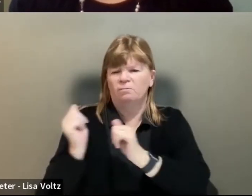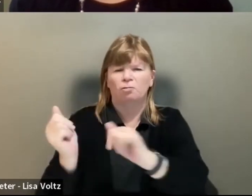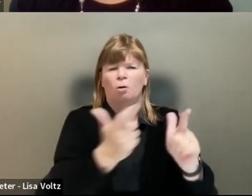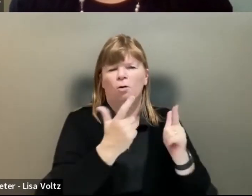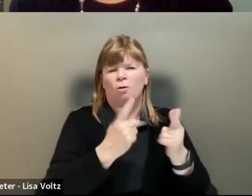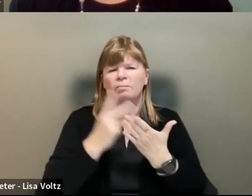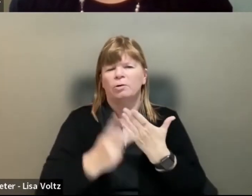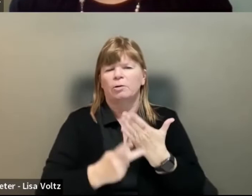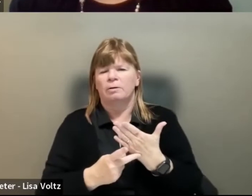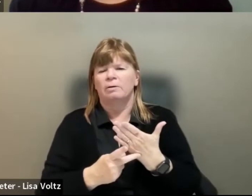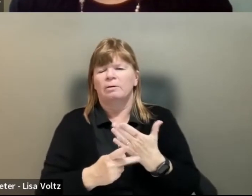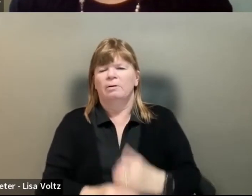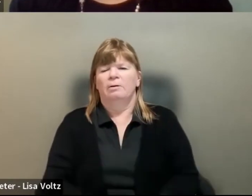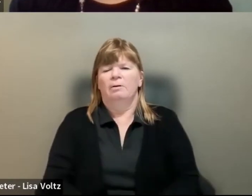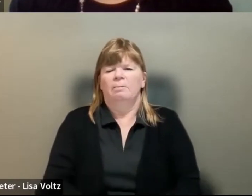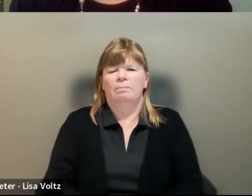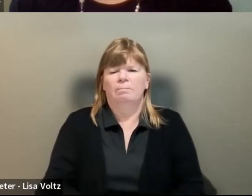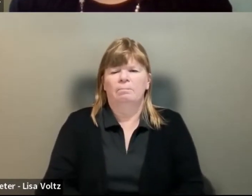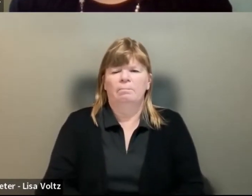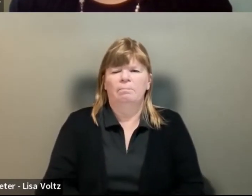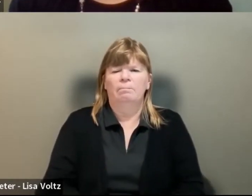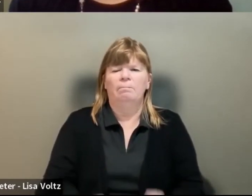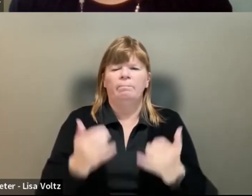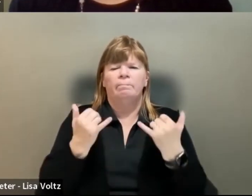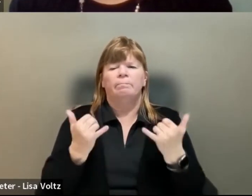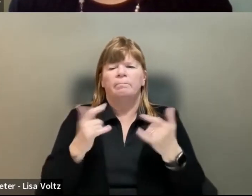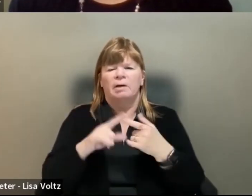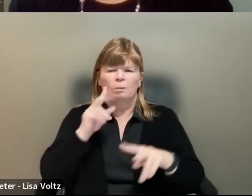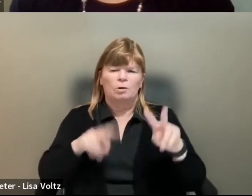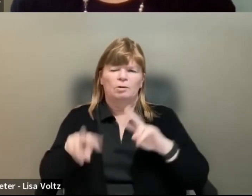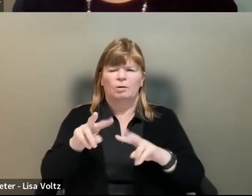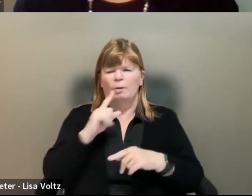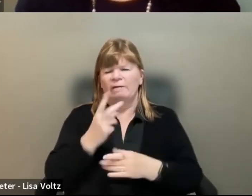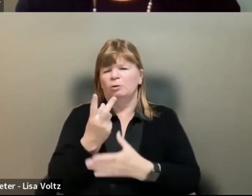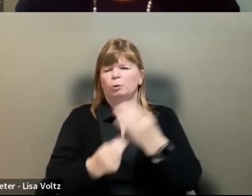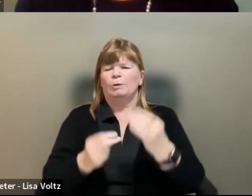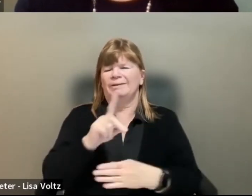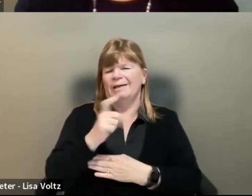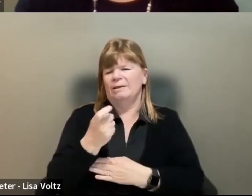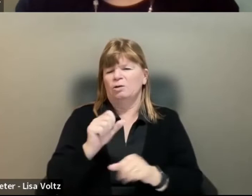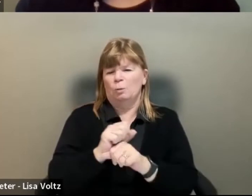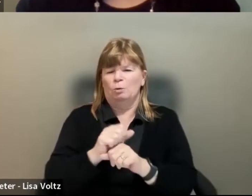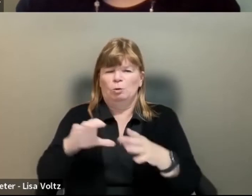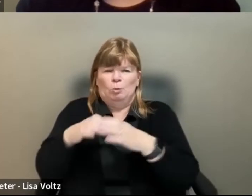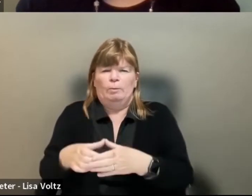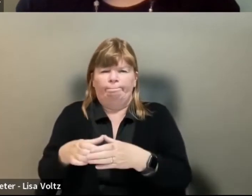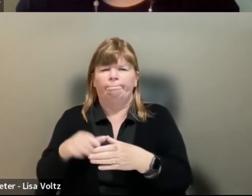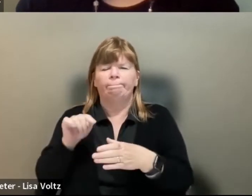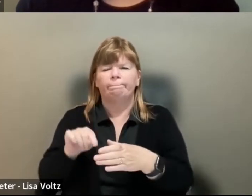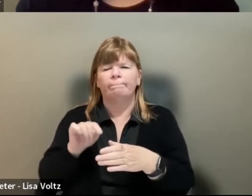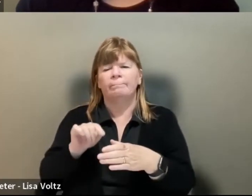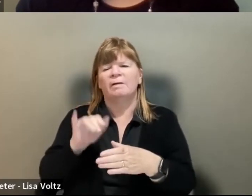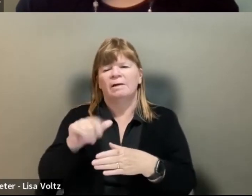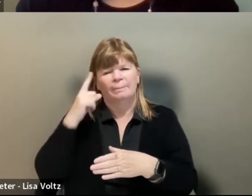programs. We have a dually diagnosed work group within our organization, and that's